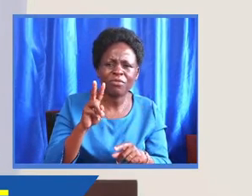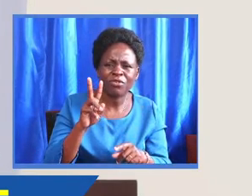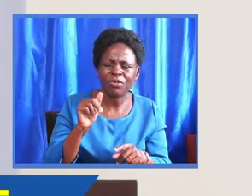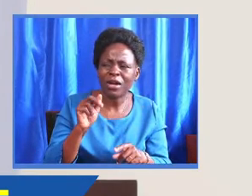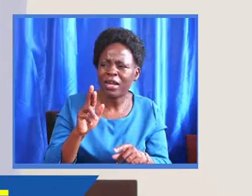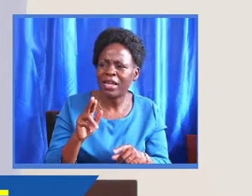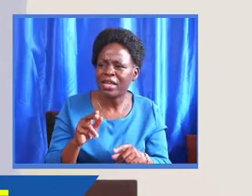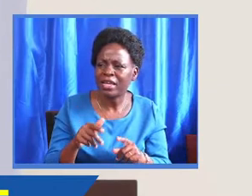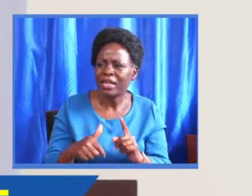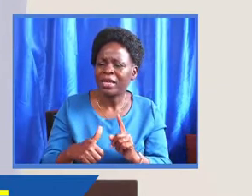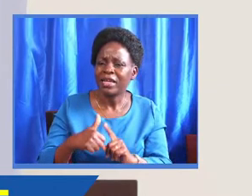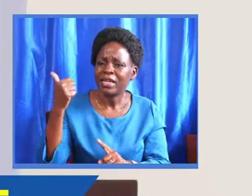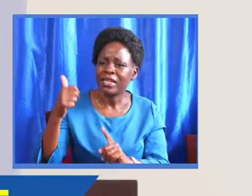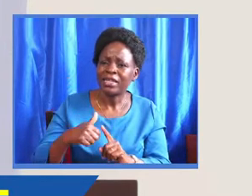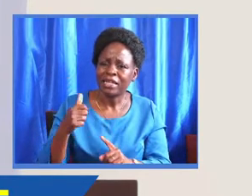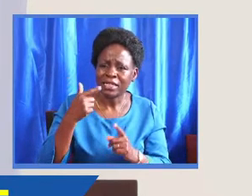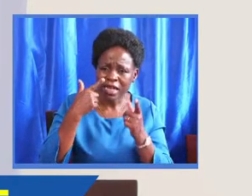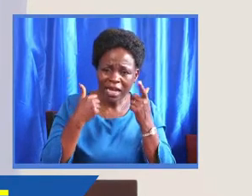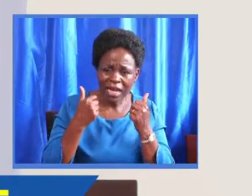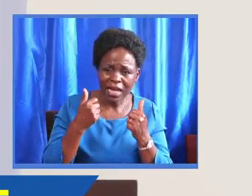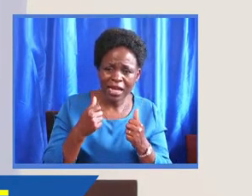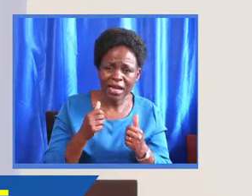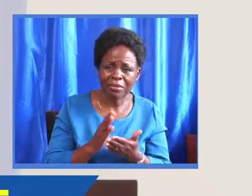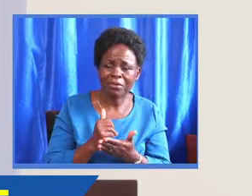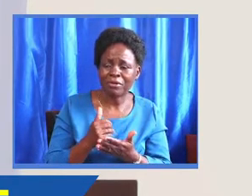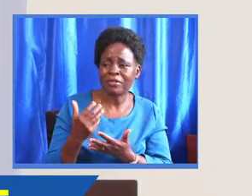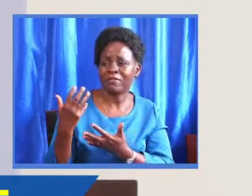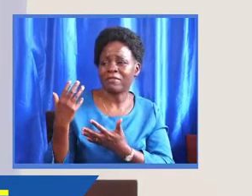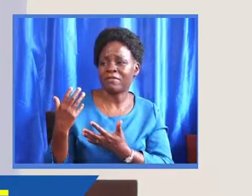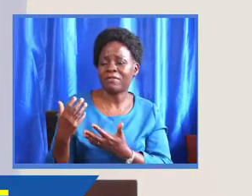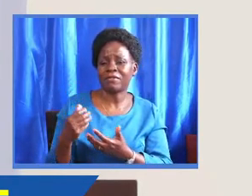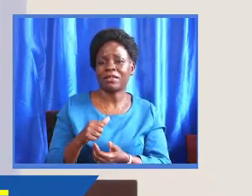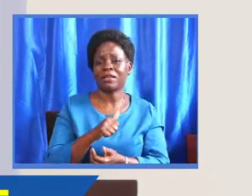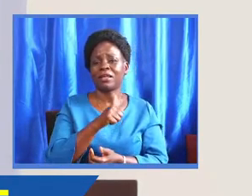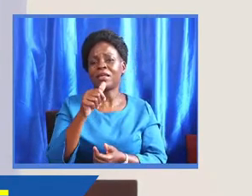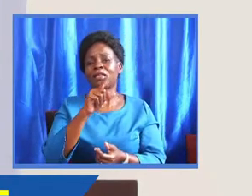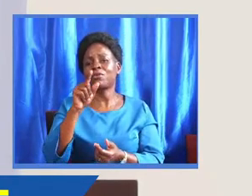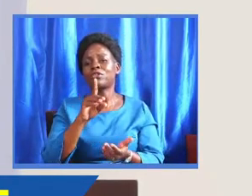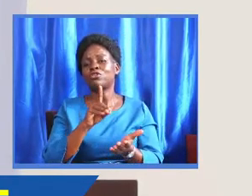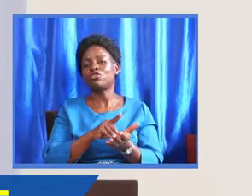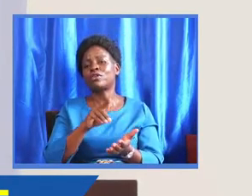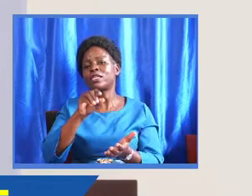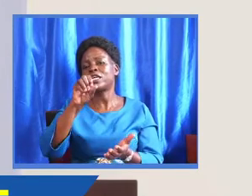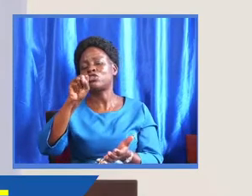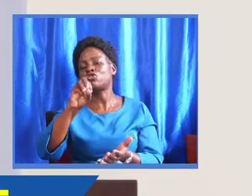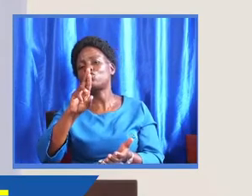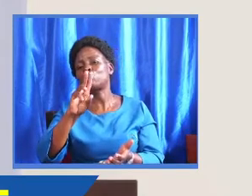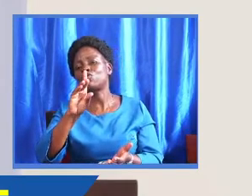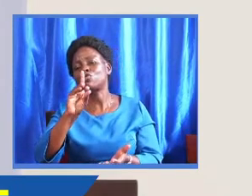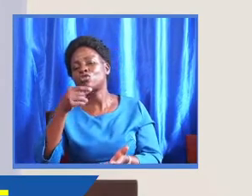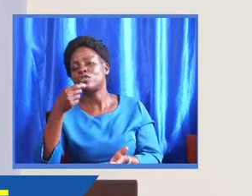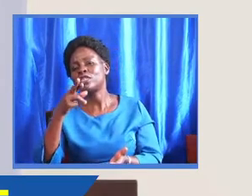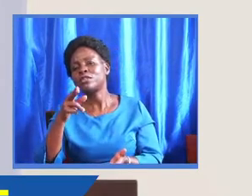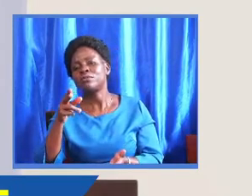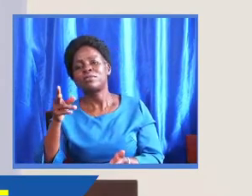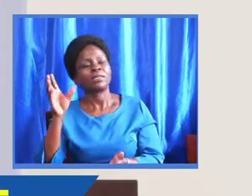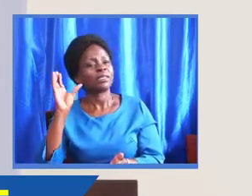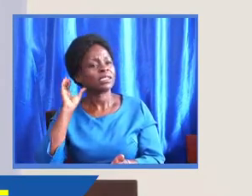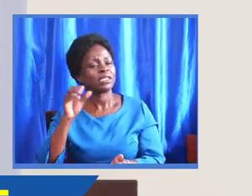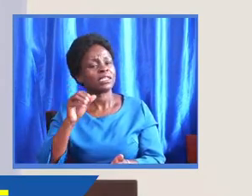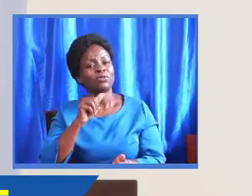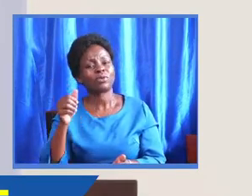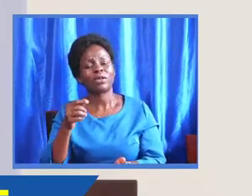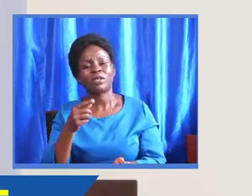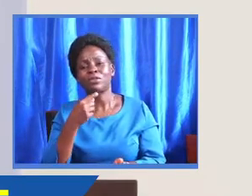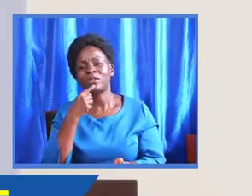crying because of this burden. Now, another question is going direct to Dr. Sudhir. I was listening to you very well. You said